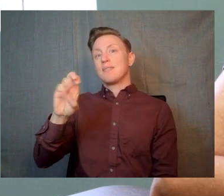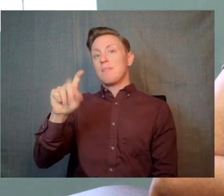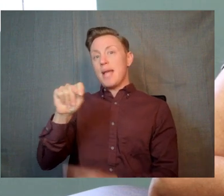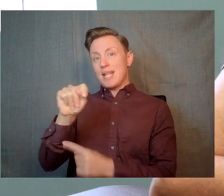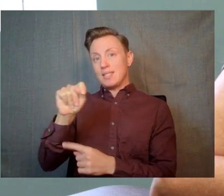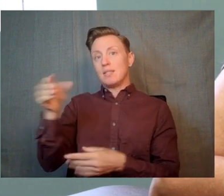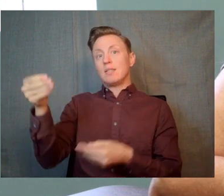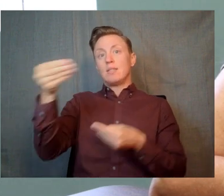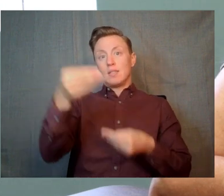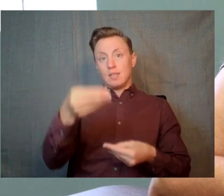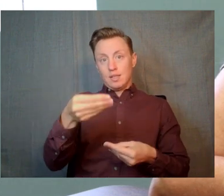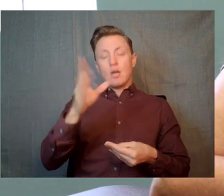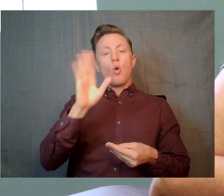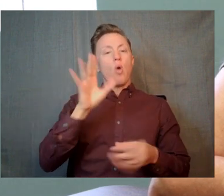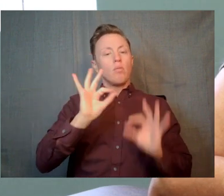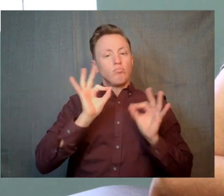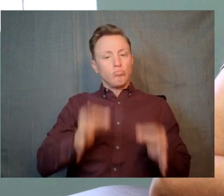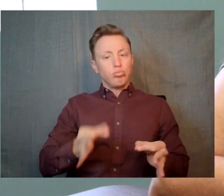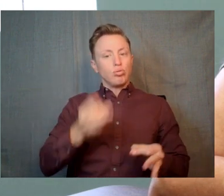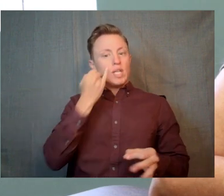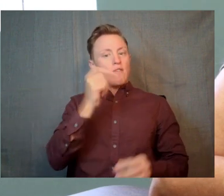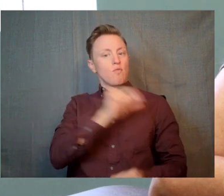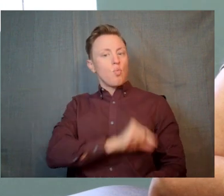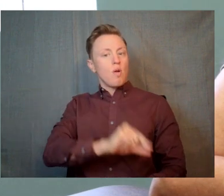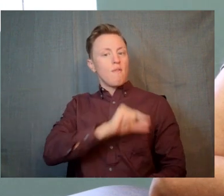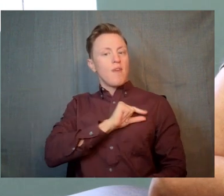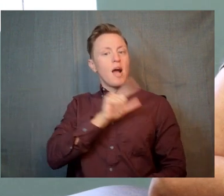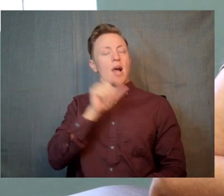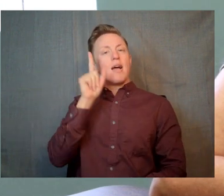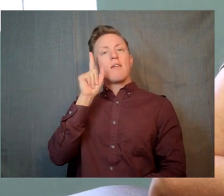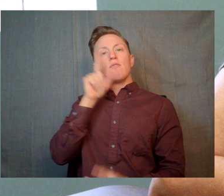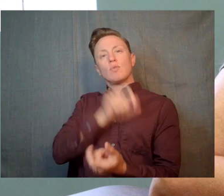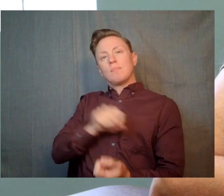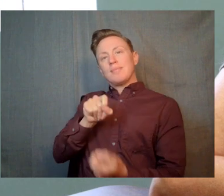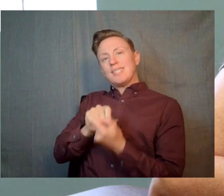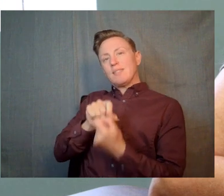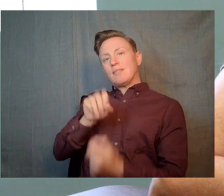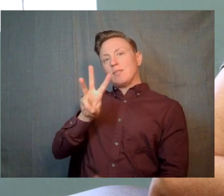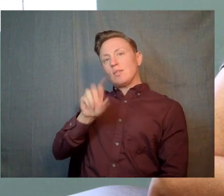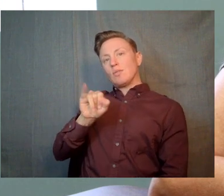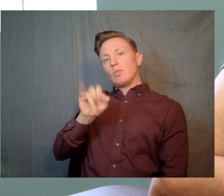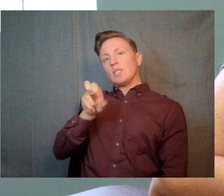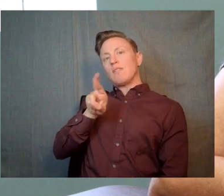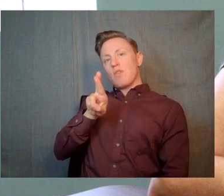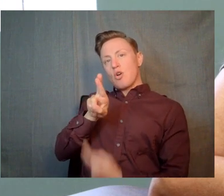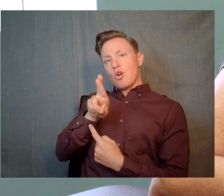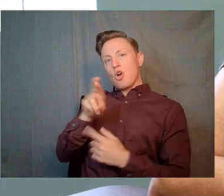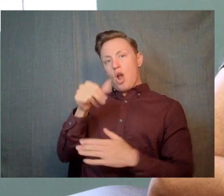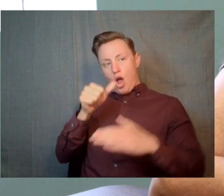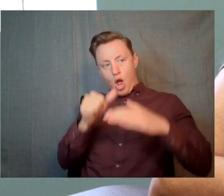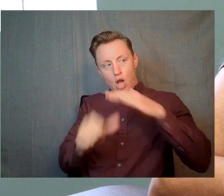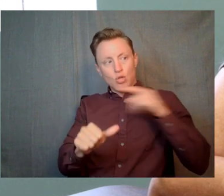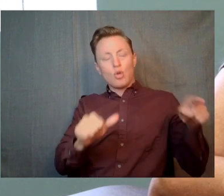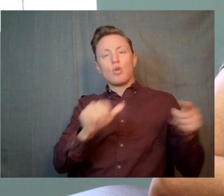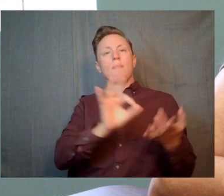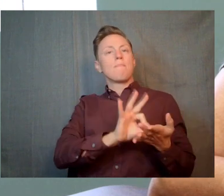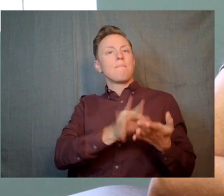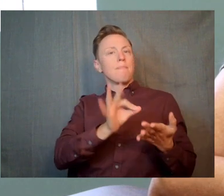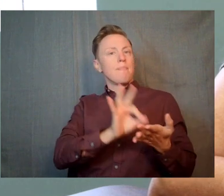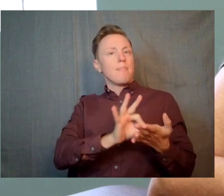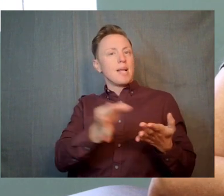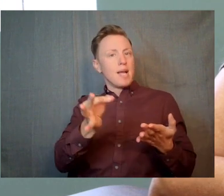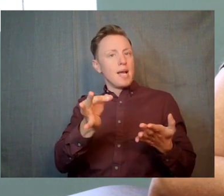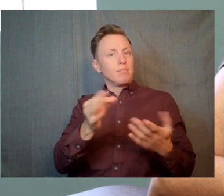to determine whether you qualify for specific waivers under your Medicaid